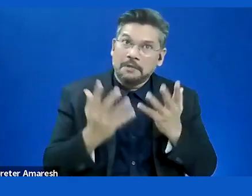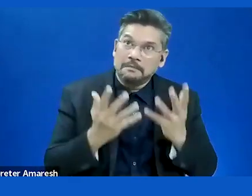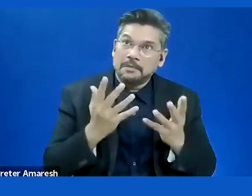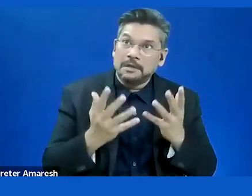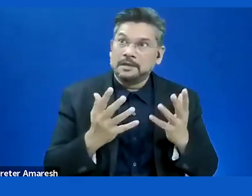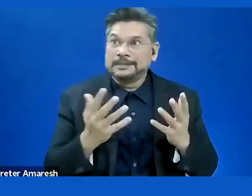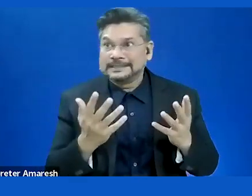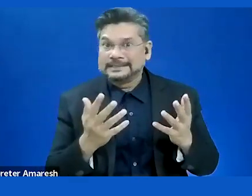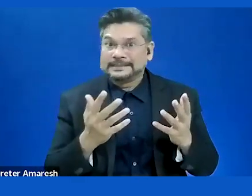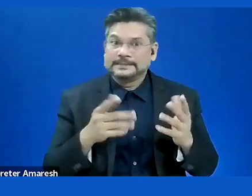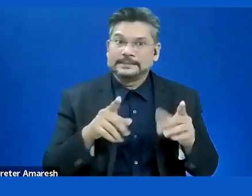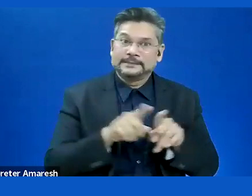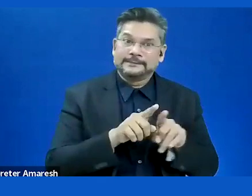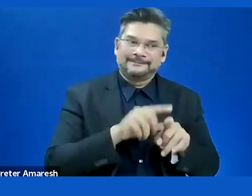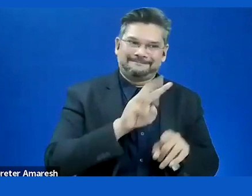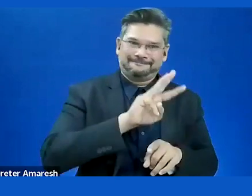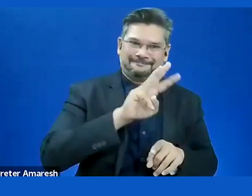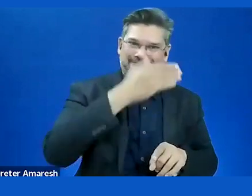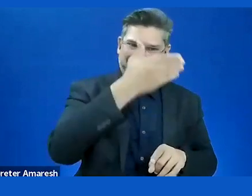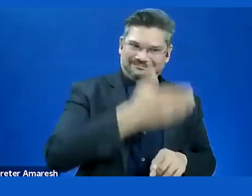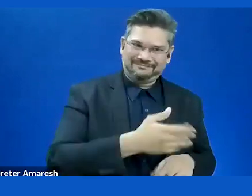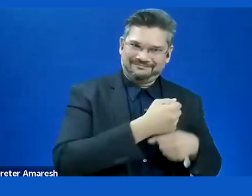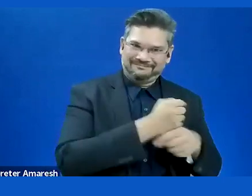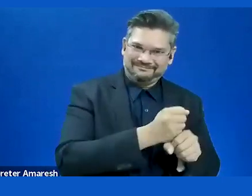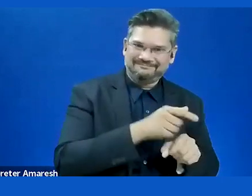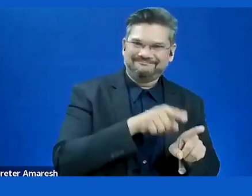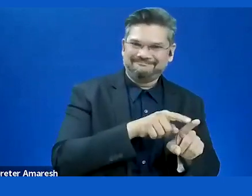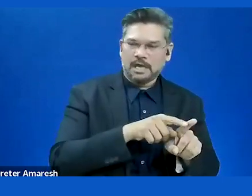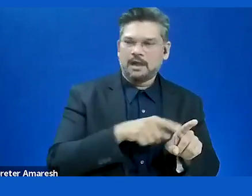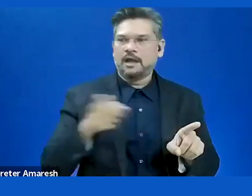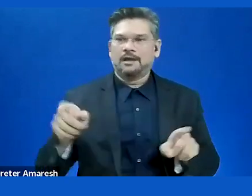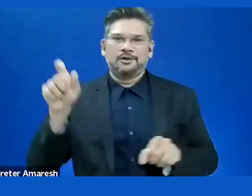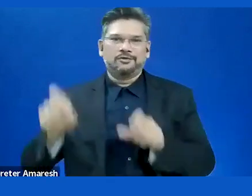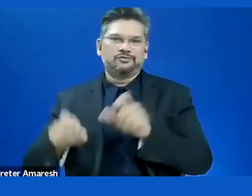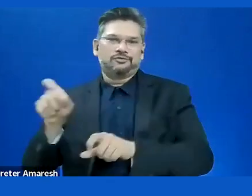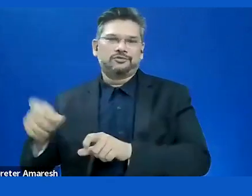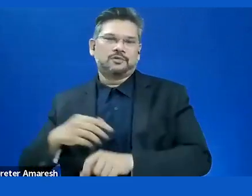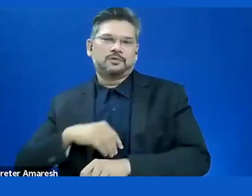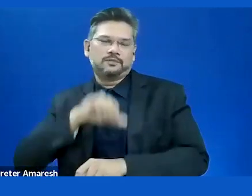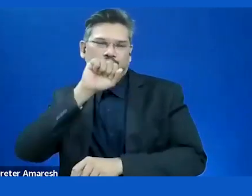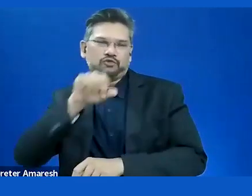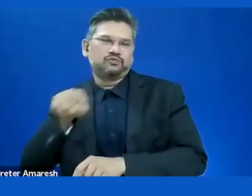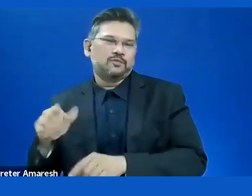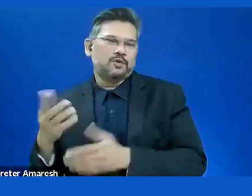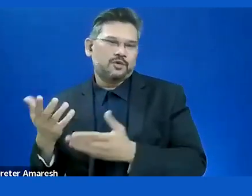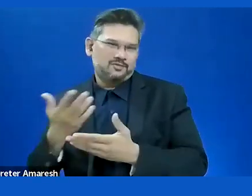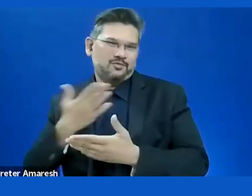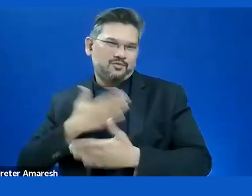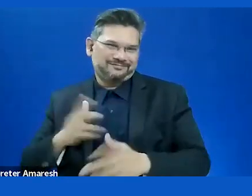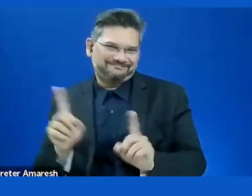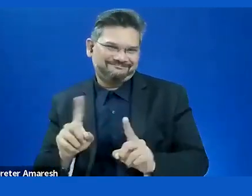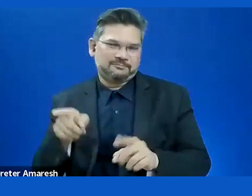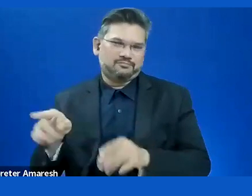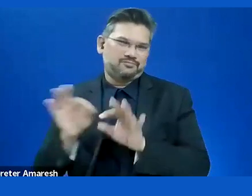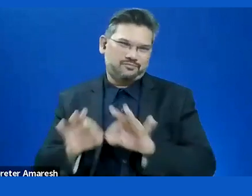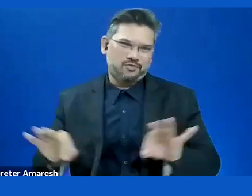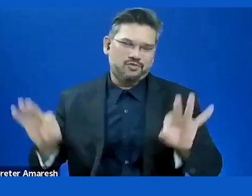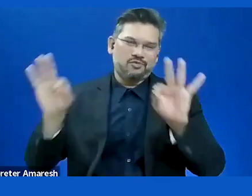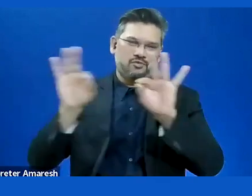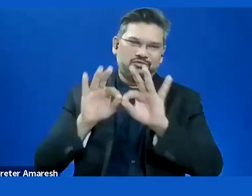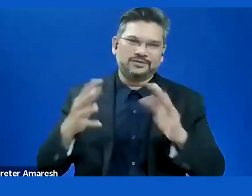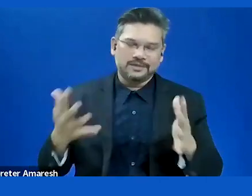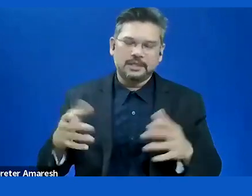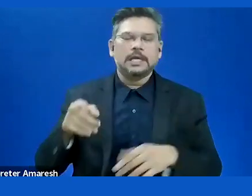makers and over spec makers. So the users are the most important part, right? So it's about people. So that's what I'll start